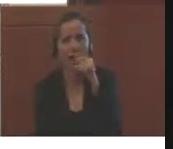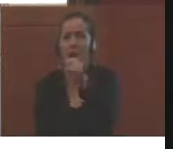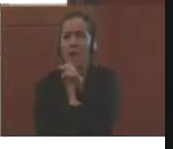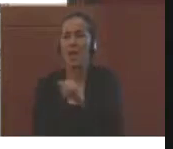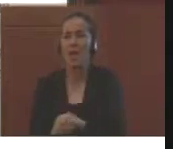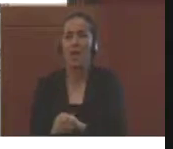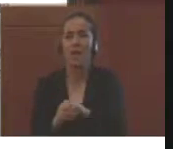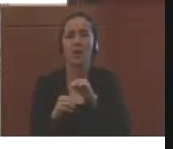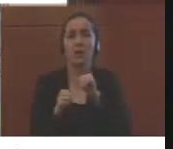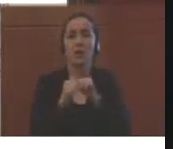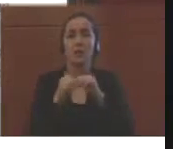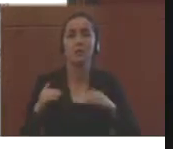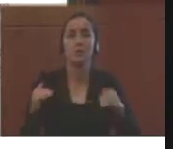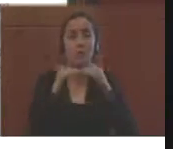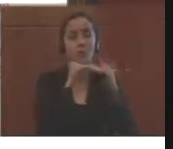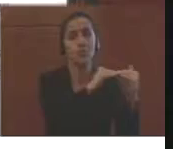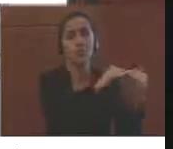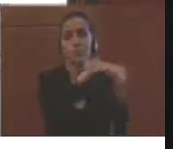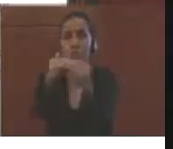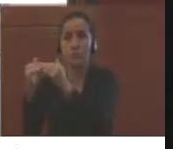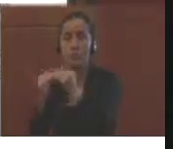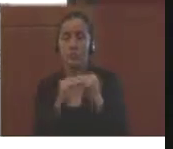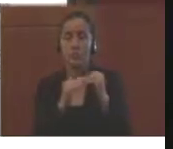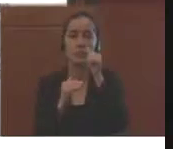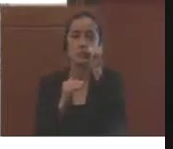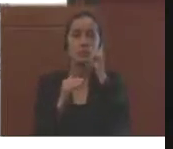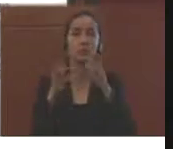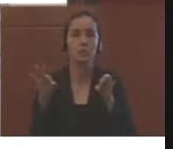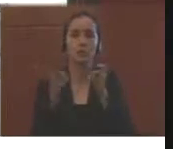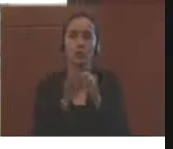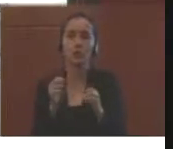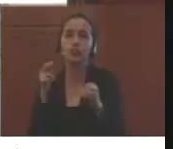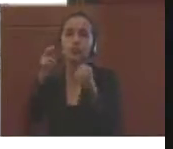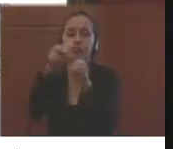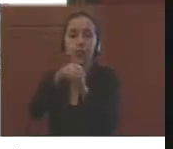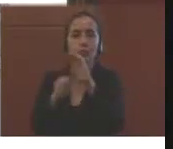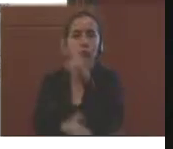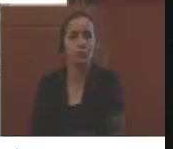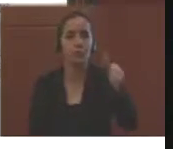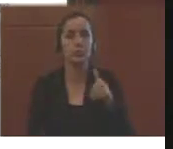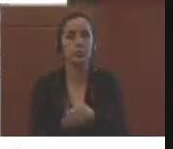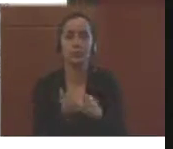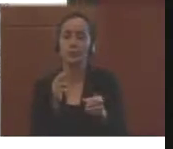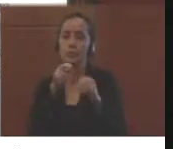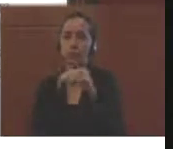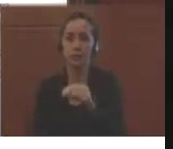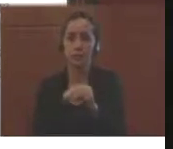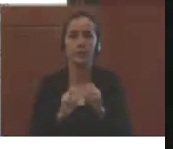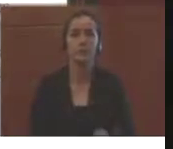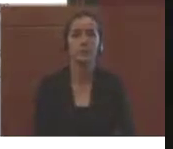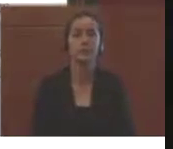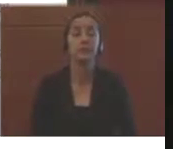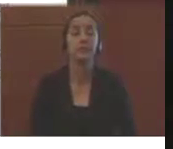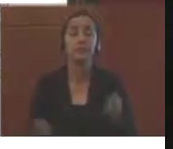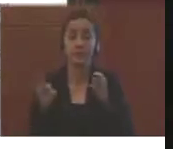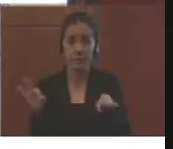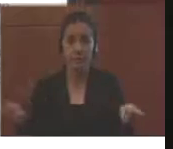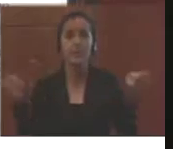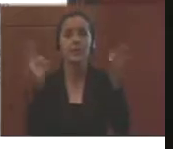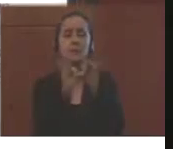reducing inequality, and achieving sustainable and inclusive development. It is necessary to